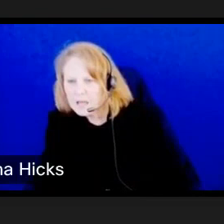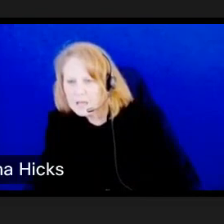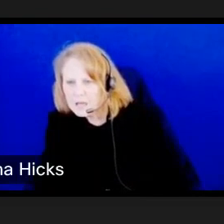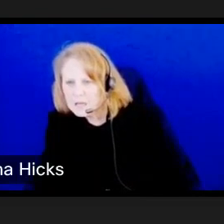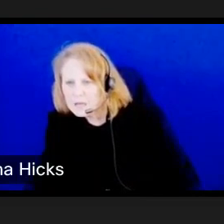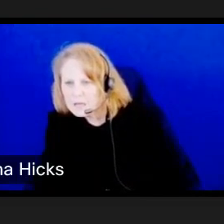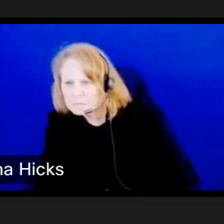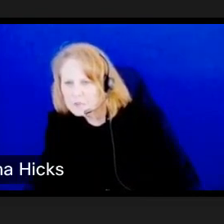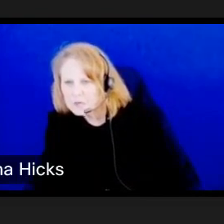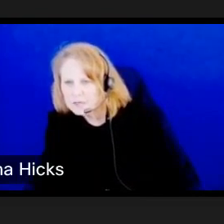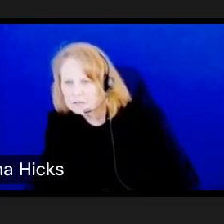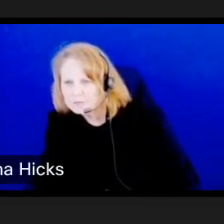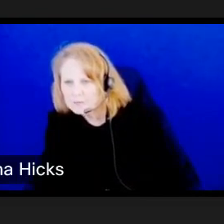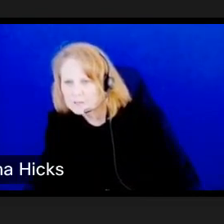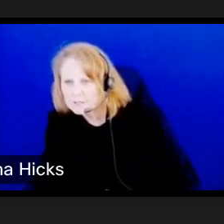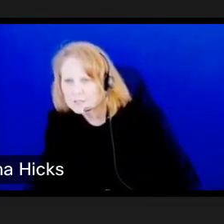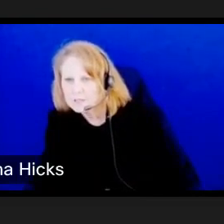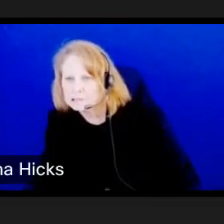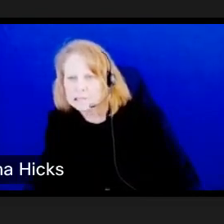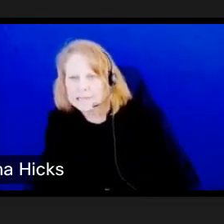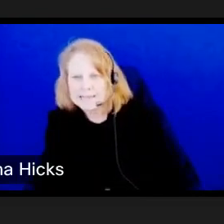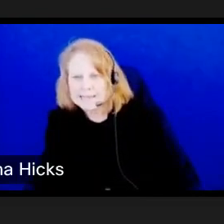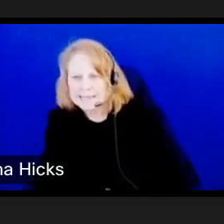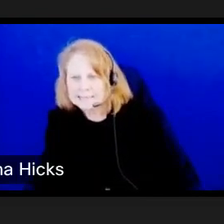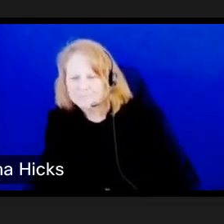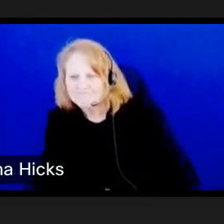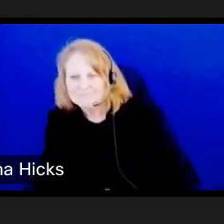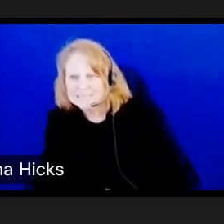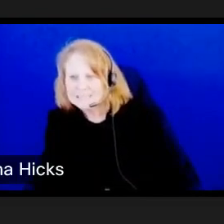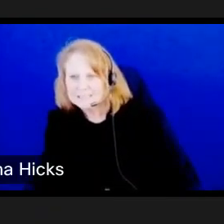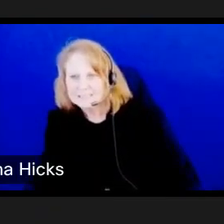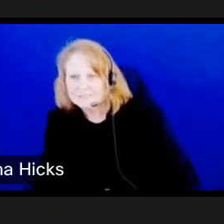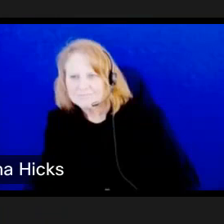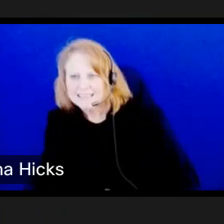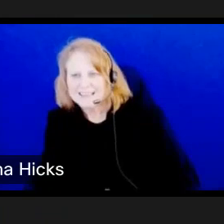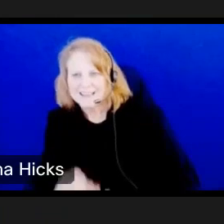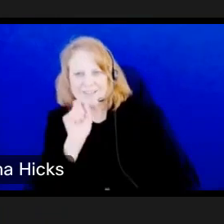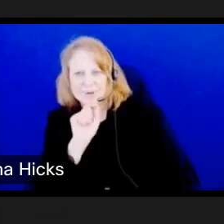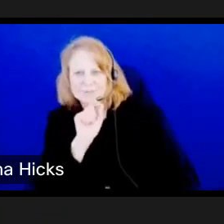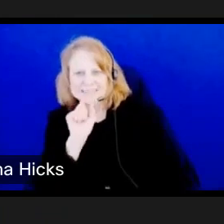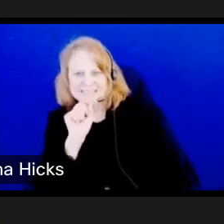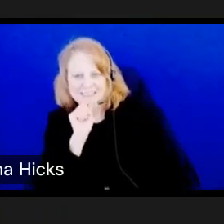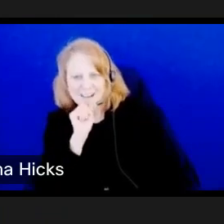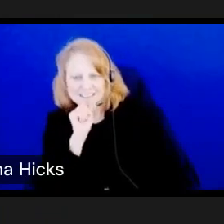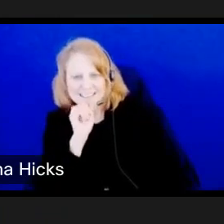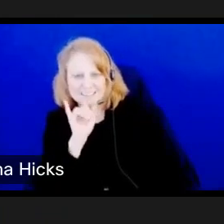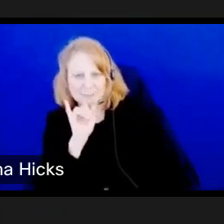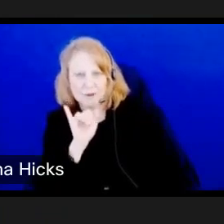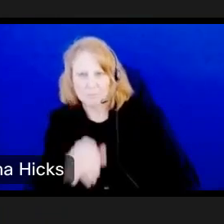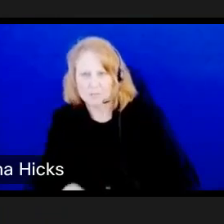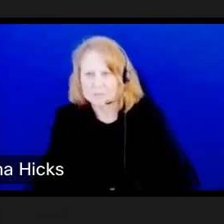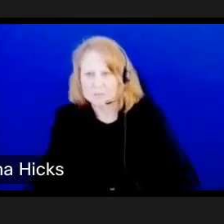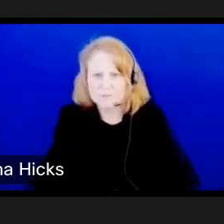the stage Trying to find so you that. guys can see each other, because I know that Yeah, I don't see the dots. That's